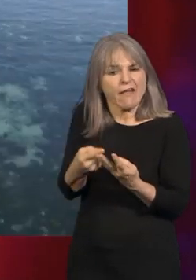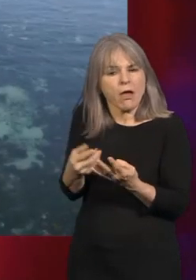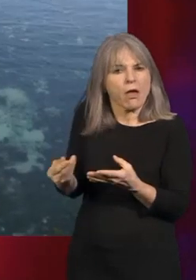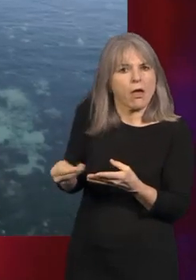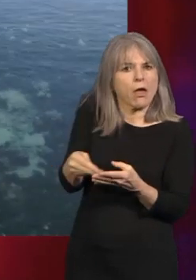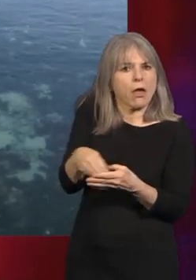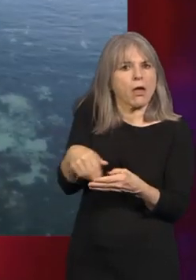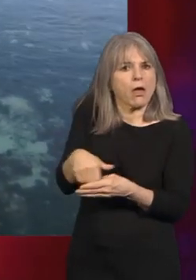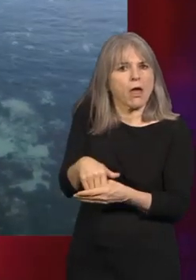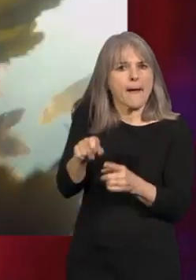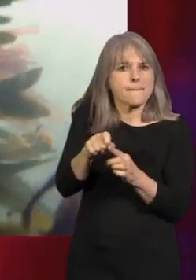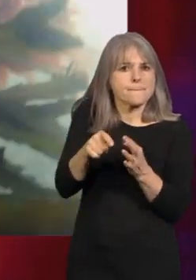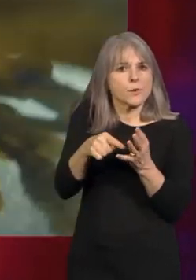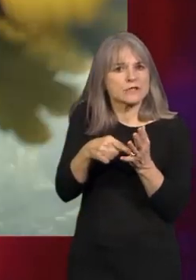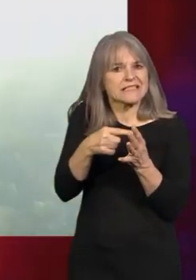earth.